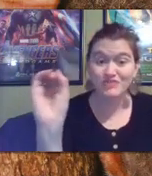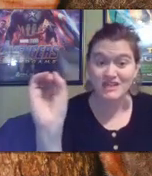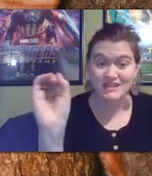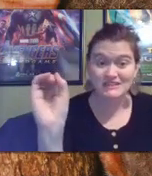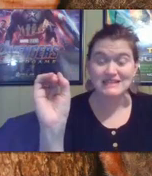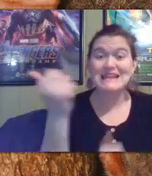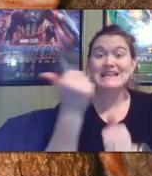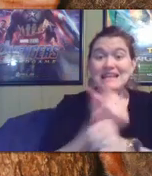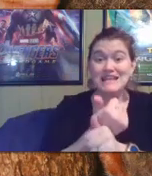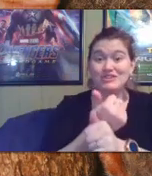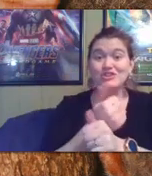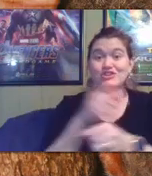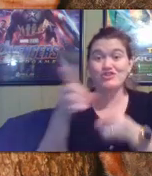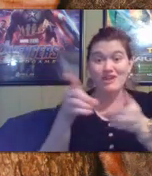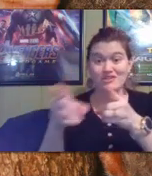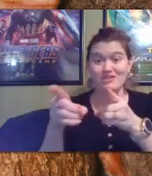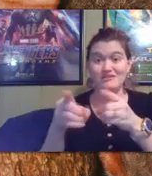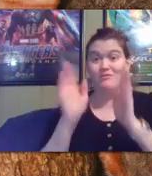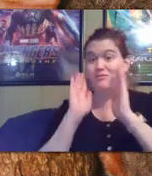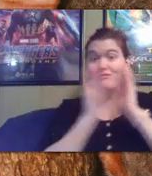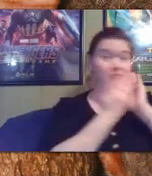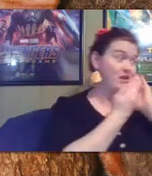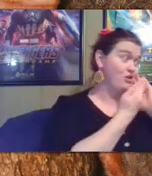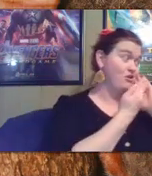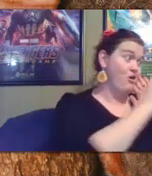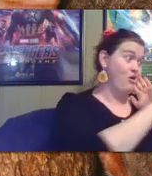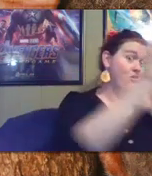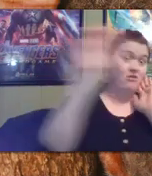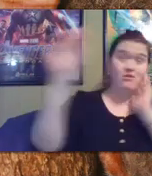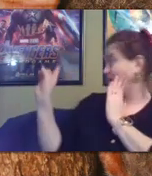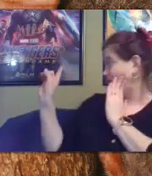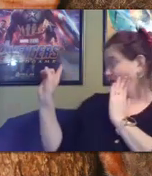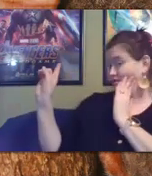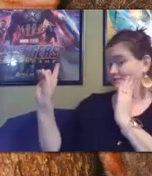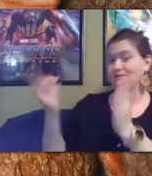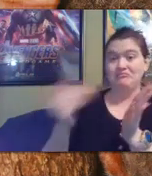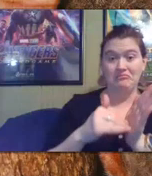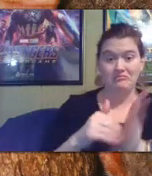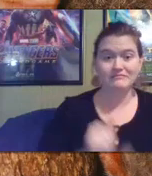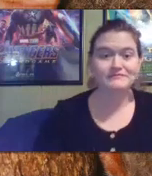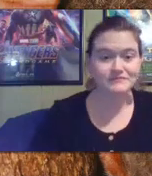180 degrees in each direction. So here, all the way over here.